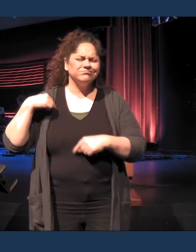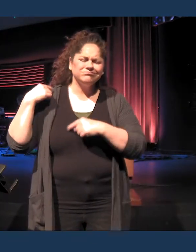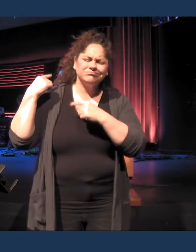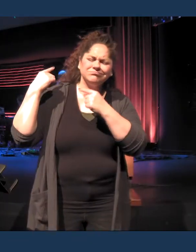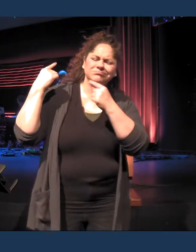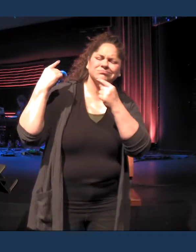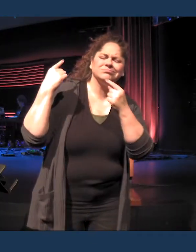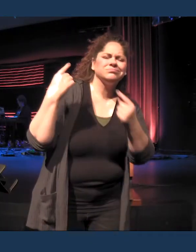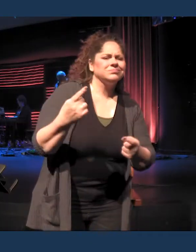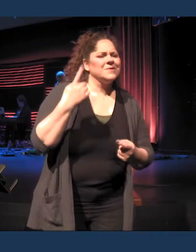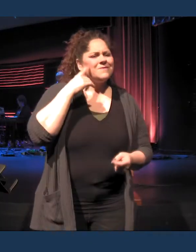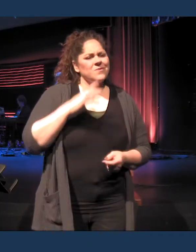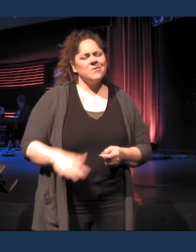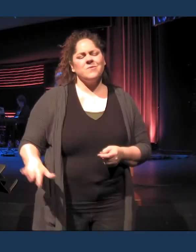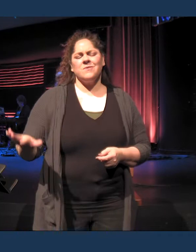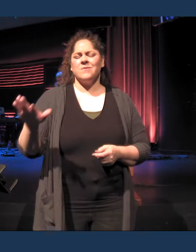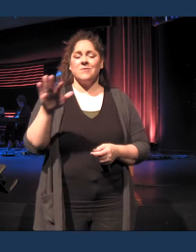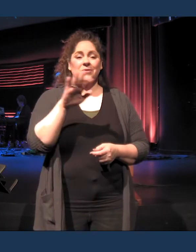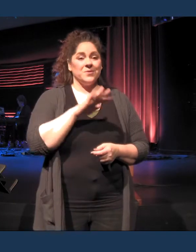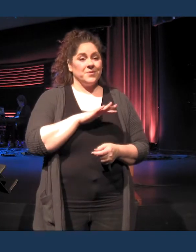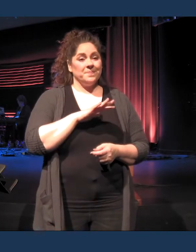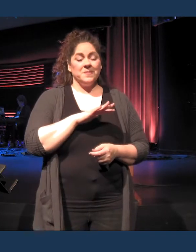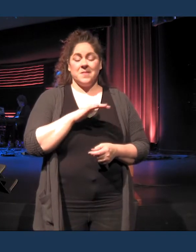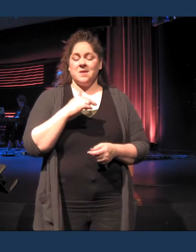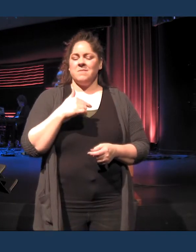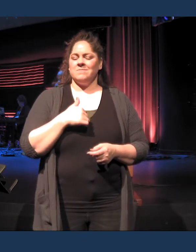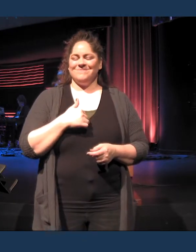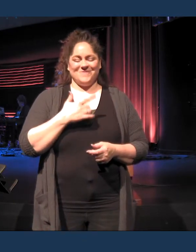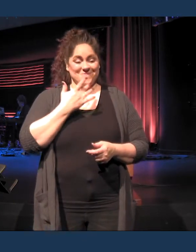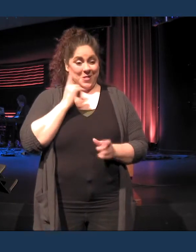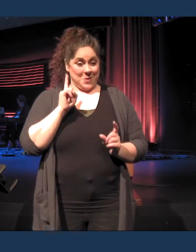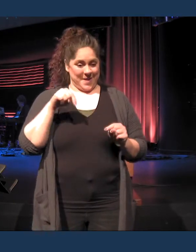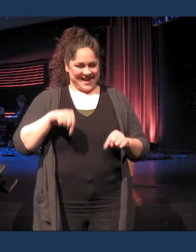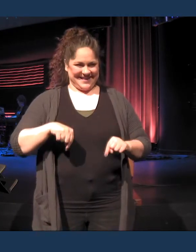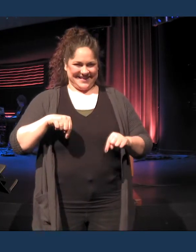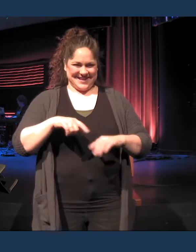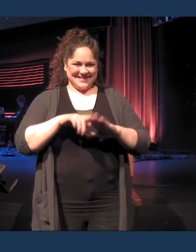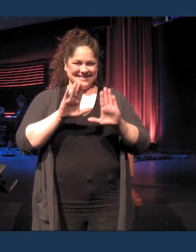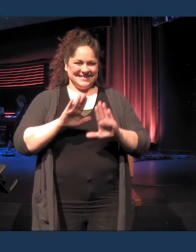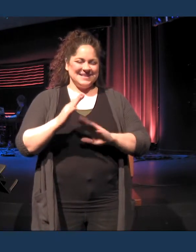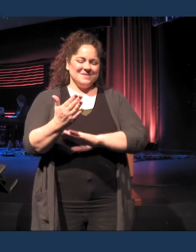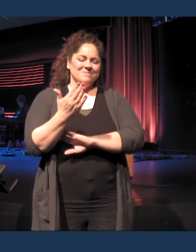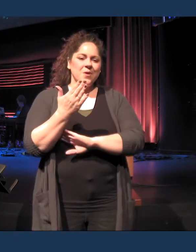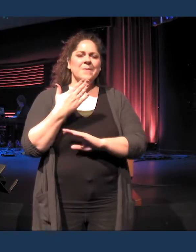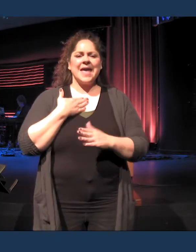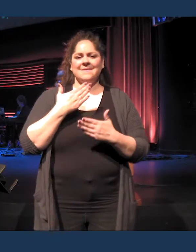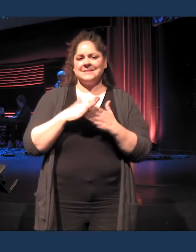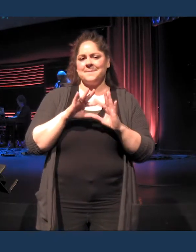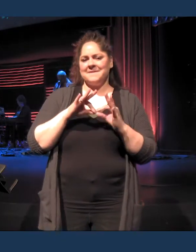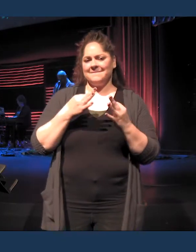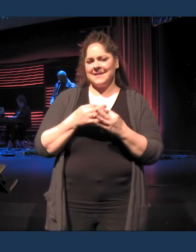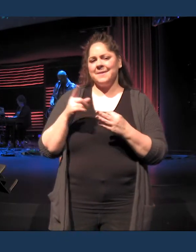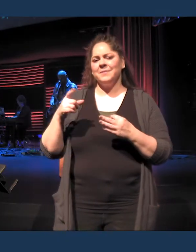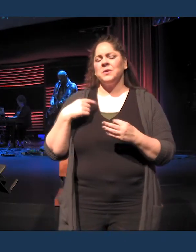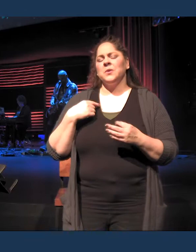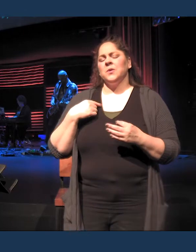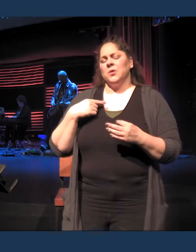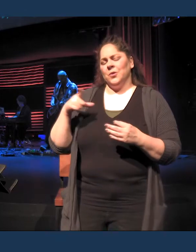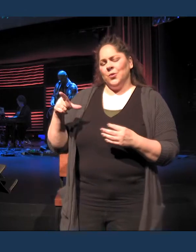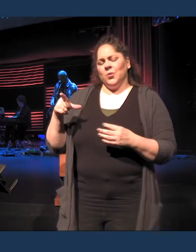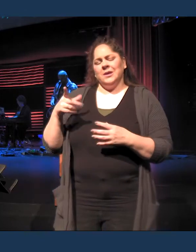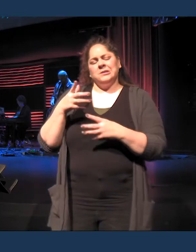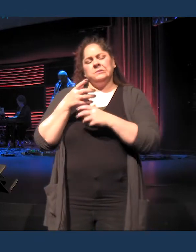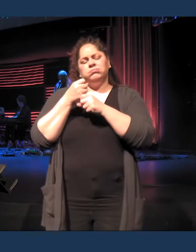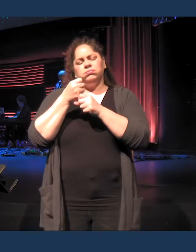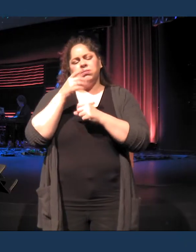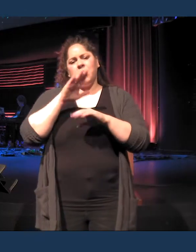of all the ages, and there's nowhere else I'd rather be on a Sunday morning. And we've got some families here that need to cling to the hope of